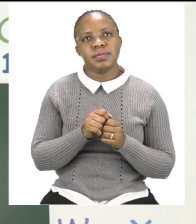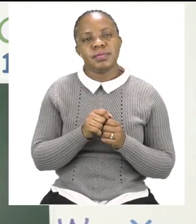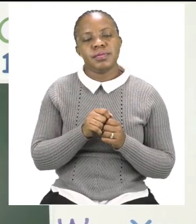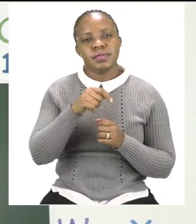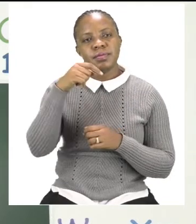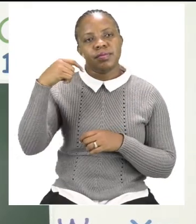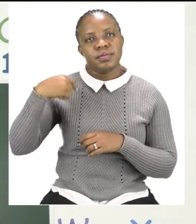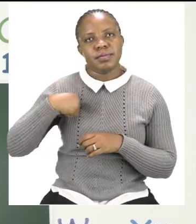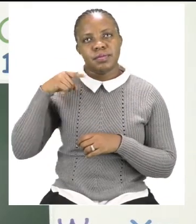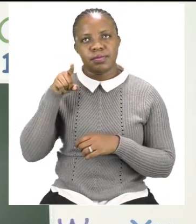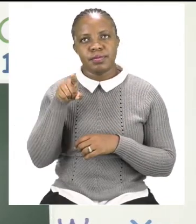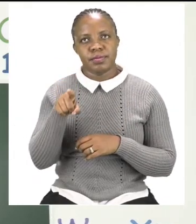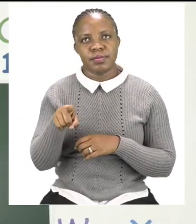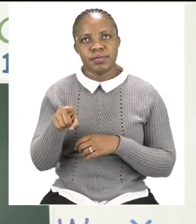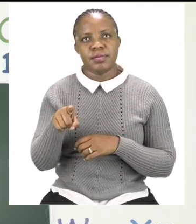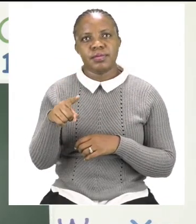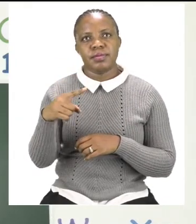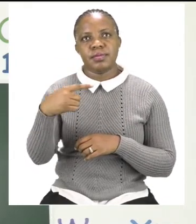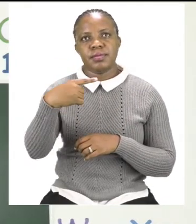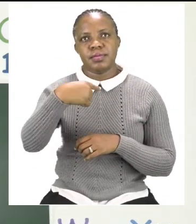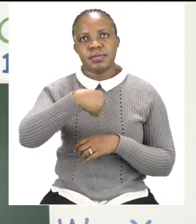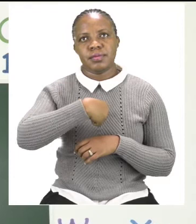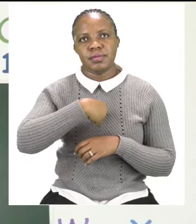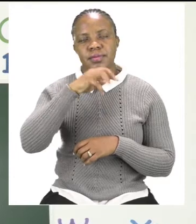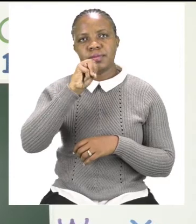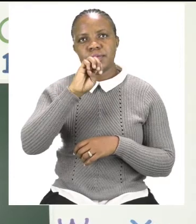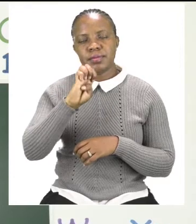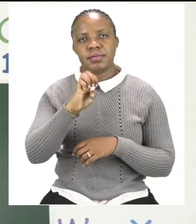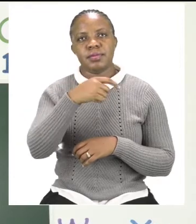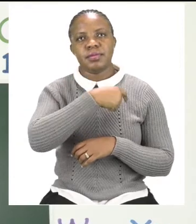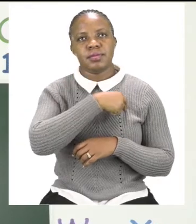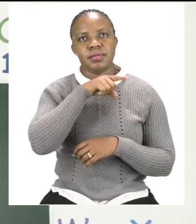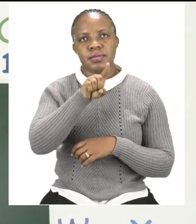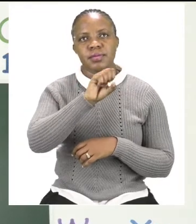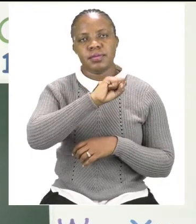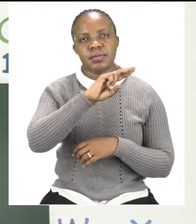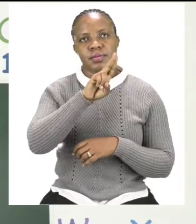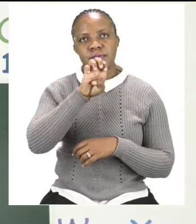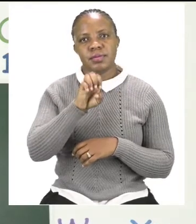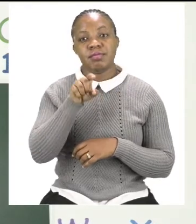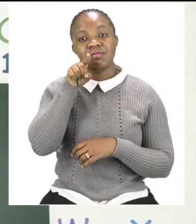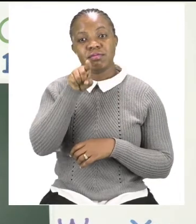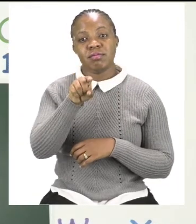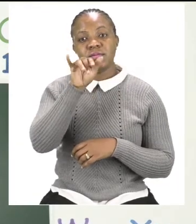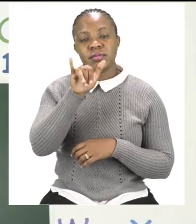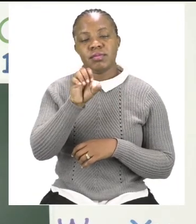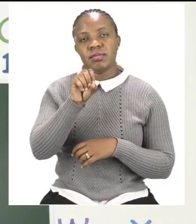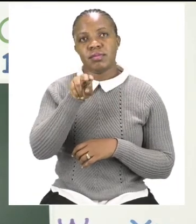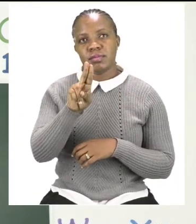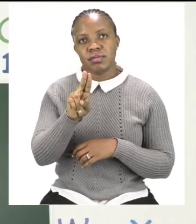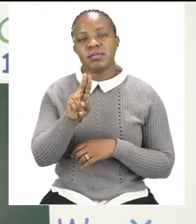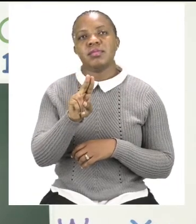he, me, she, you, and